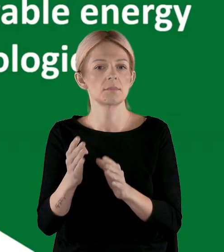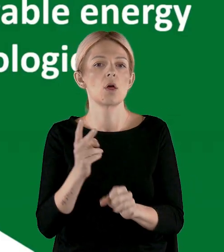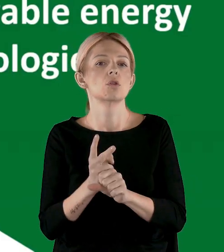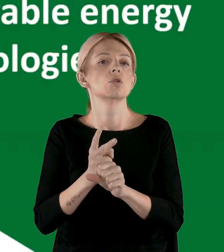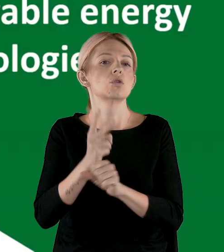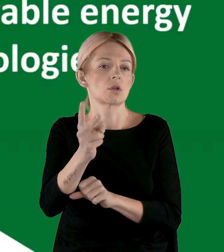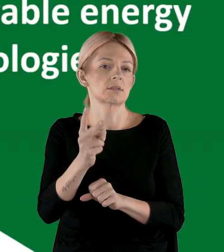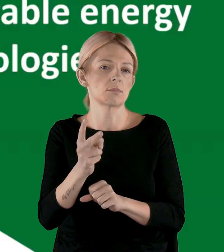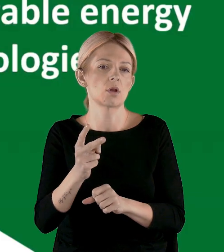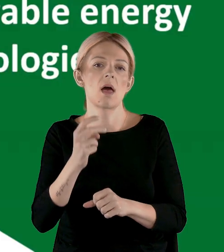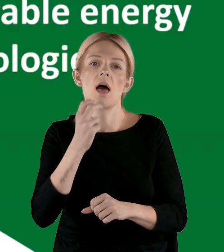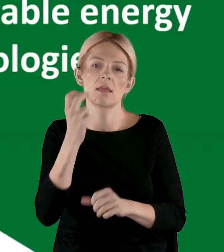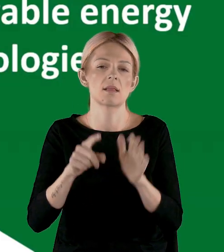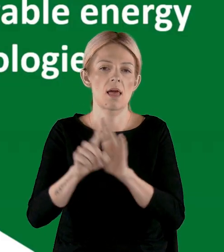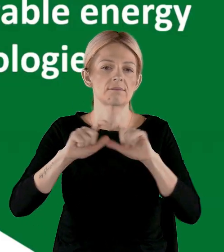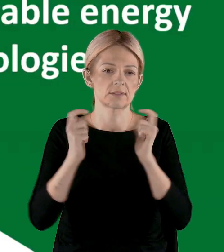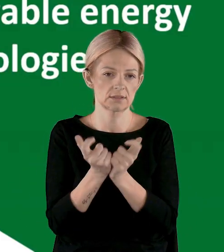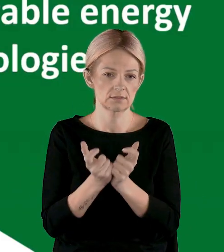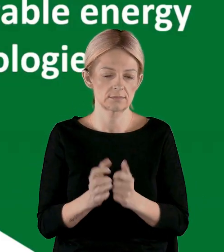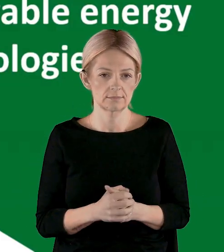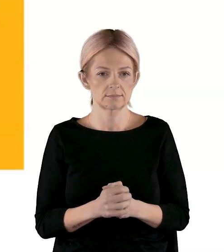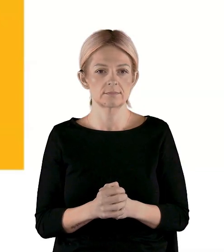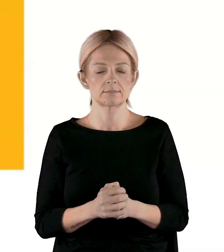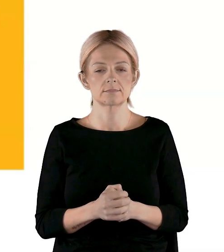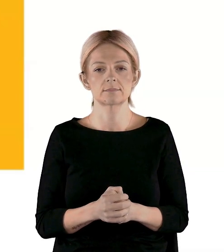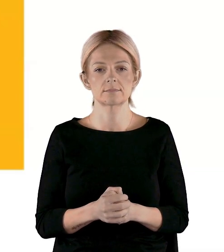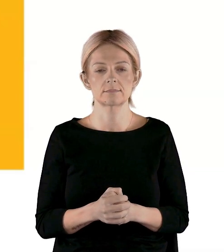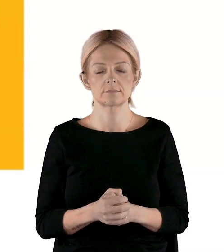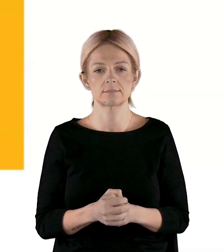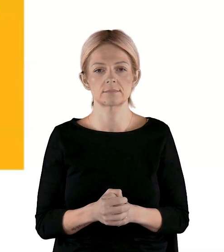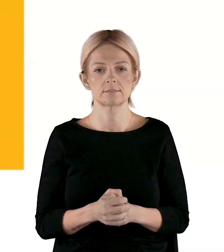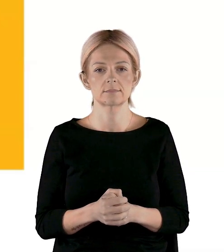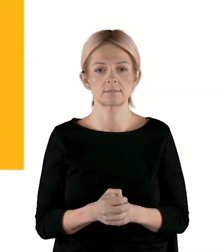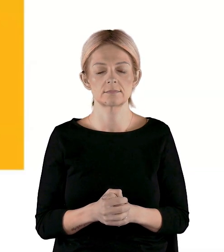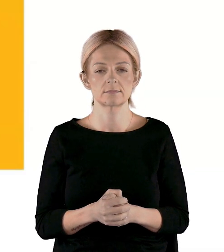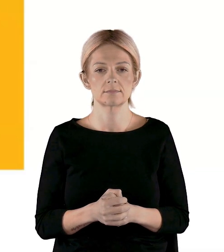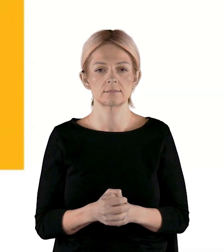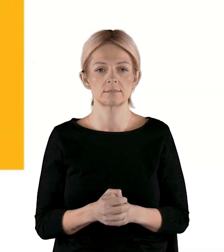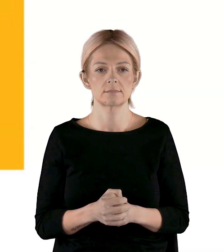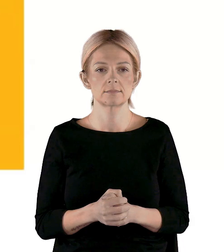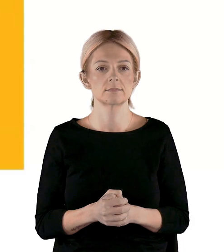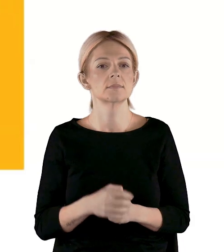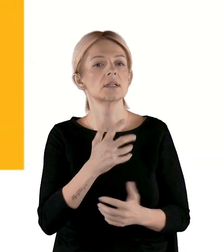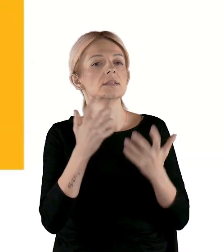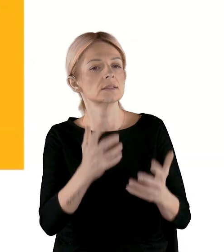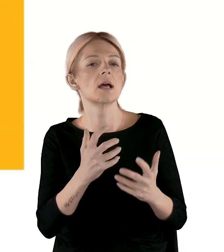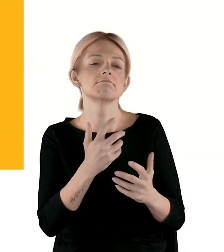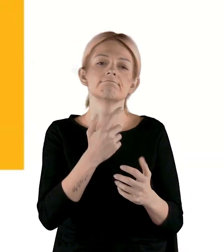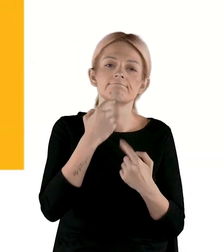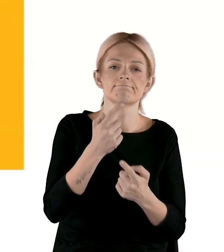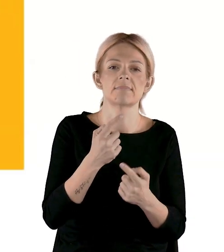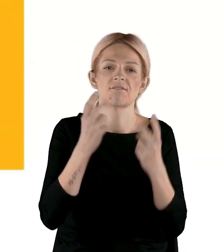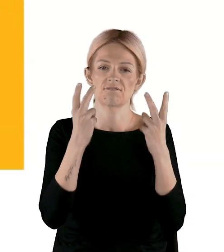manage in a good way the places in which we live. And then we go directly through